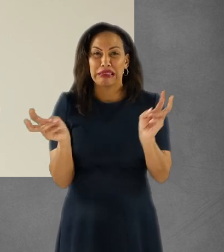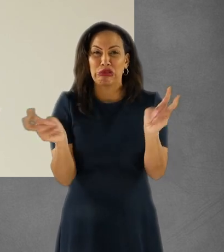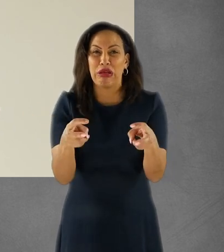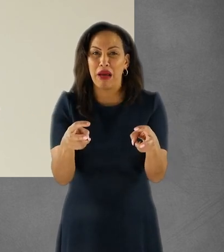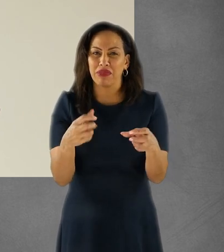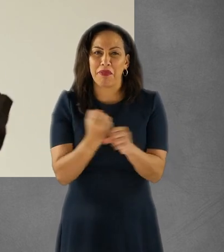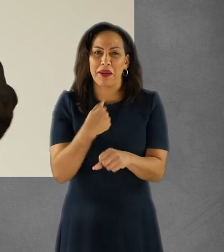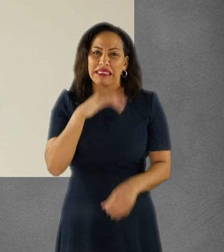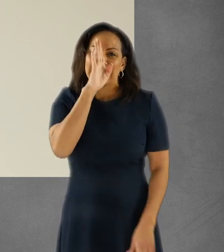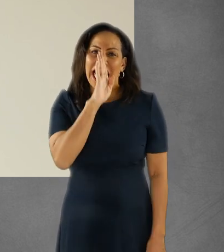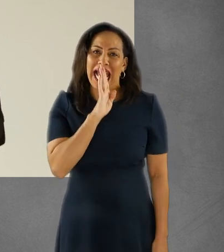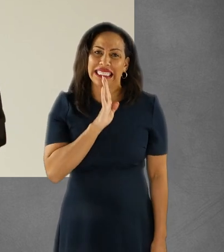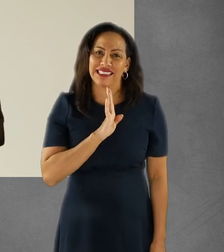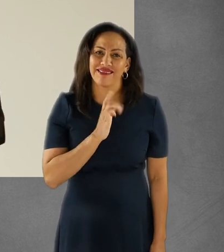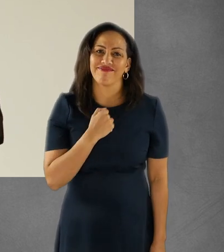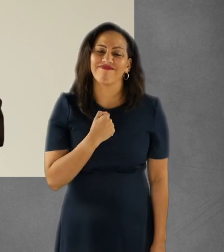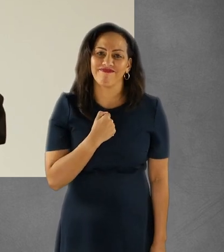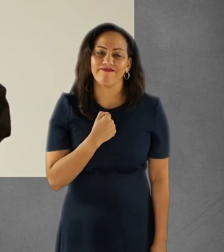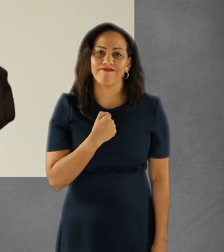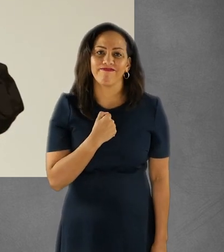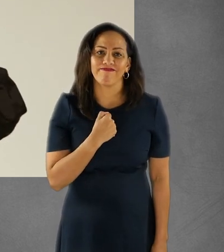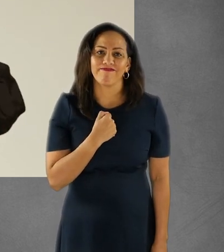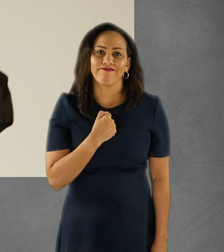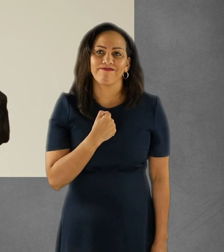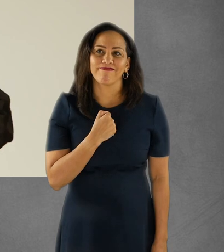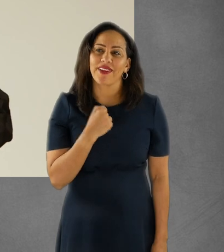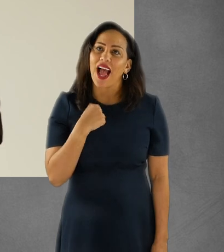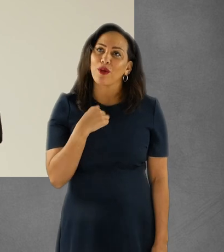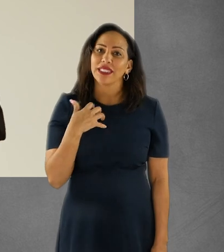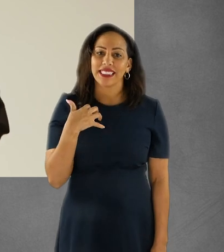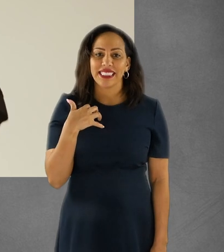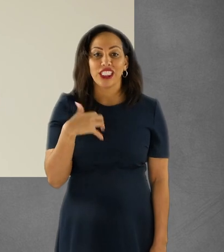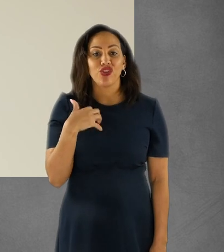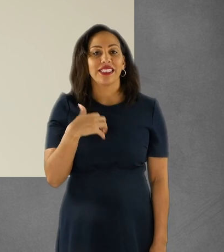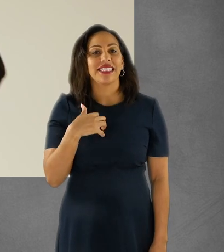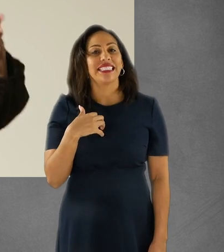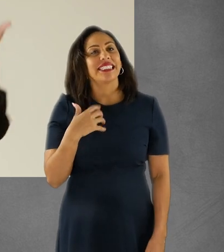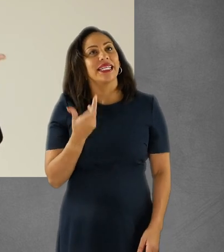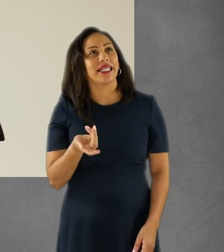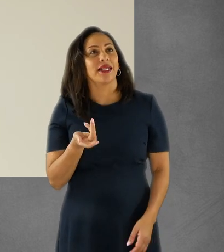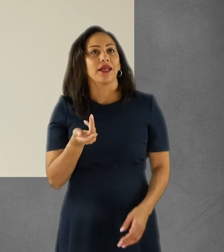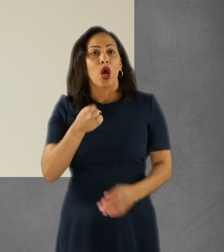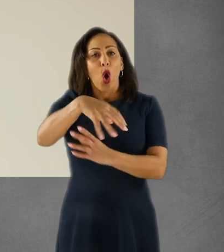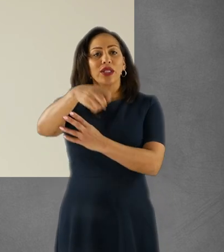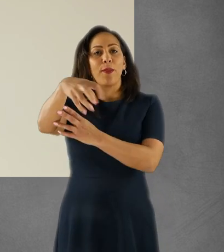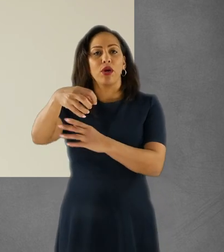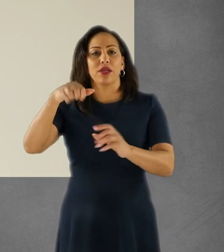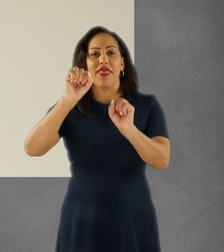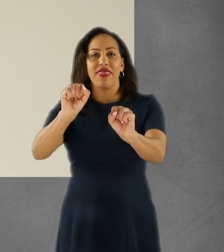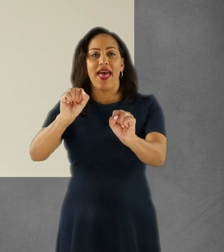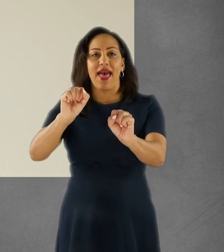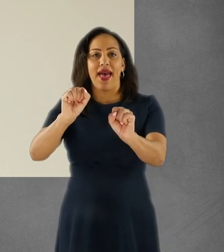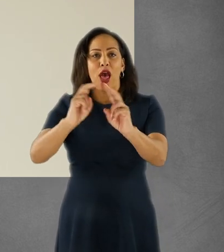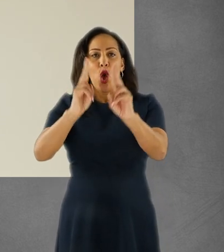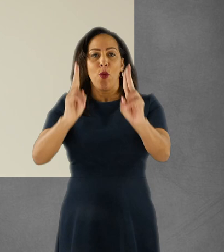bit sad. So I was always really interested about kind of human-made habitat for octopus and how would